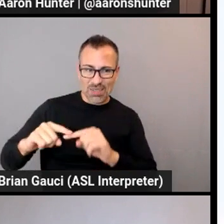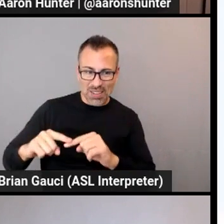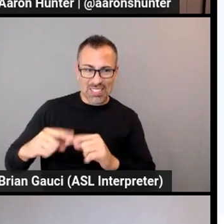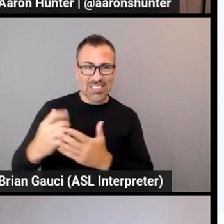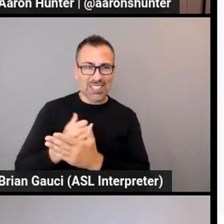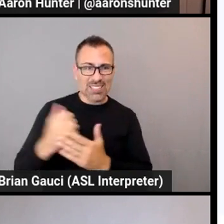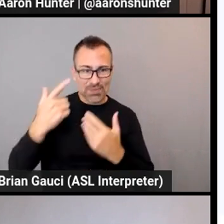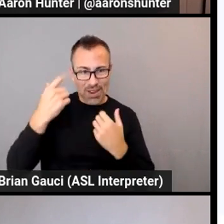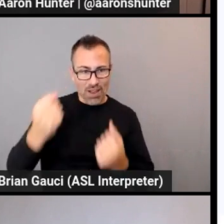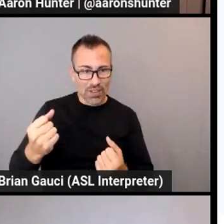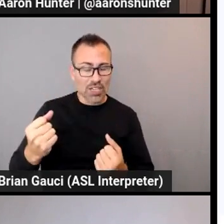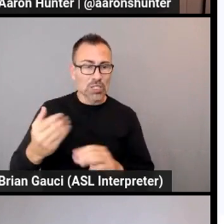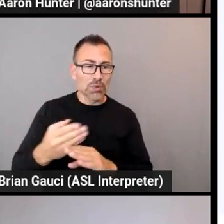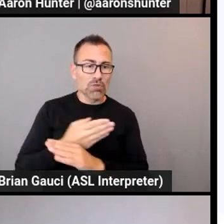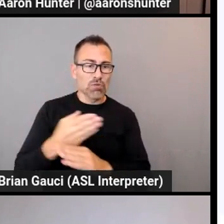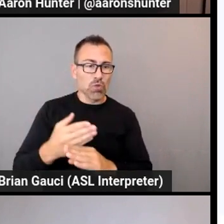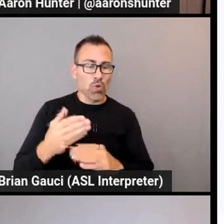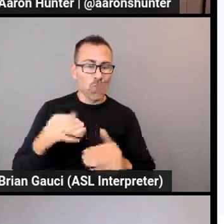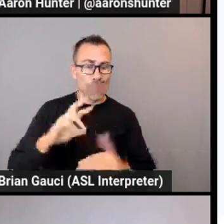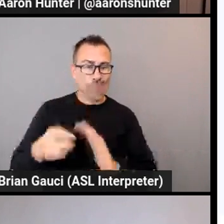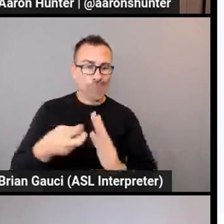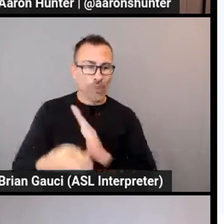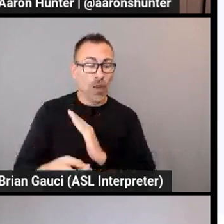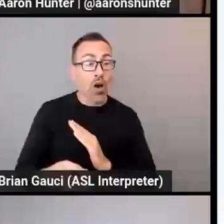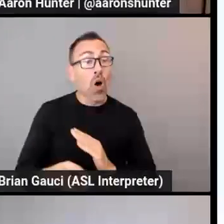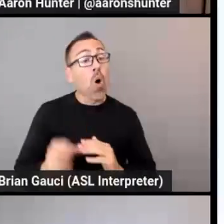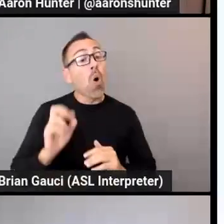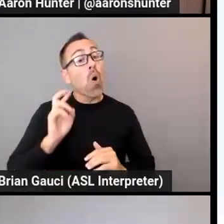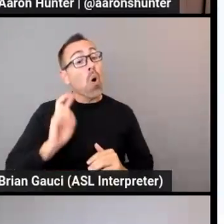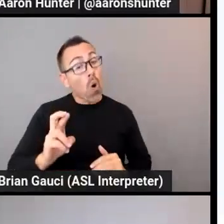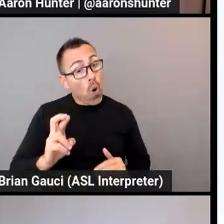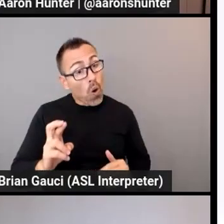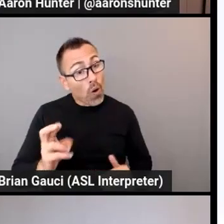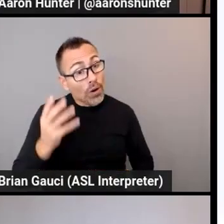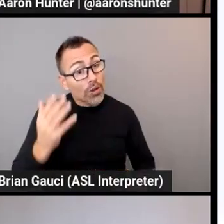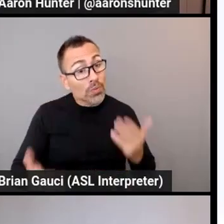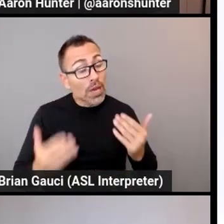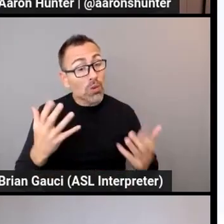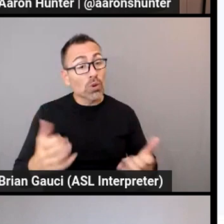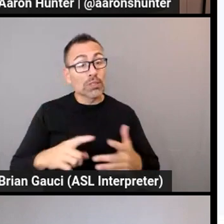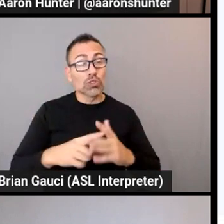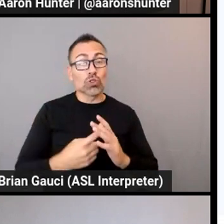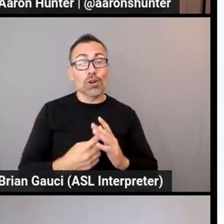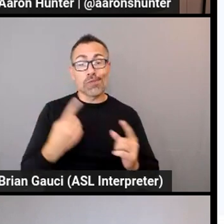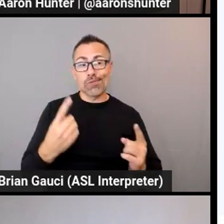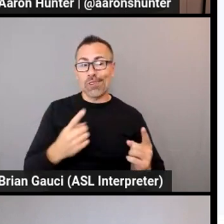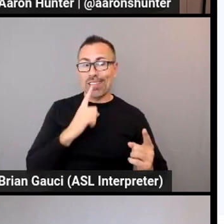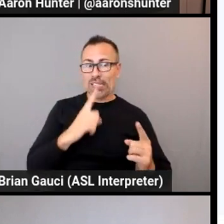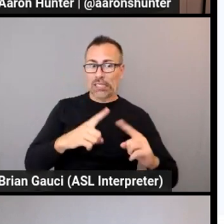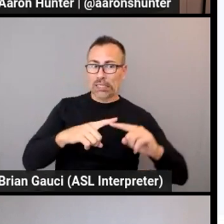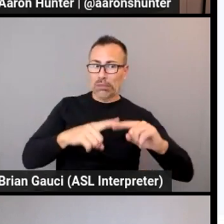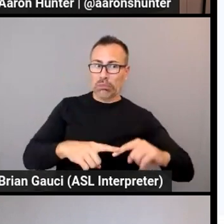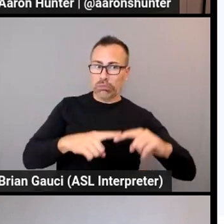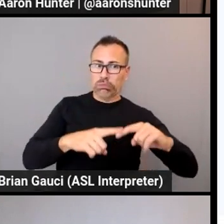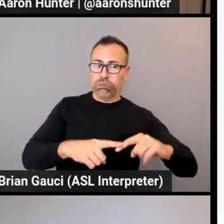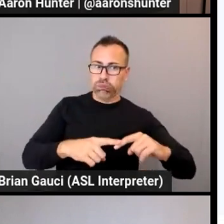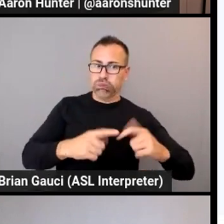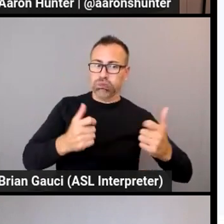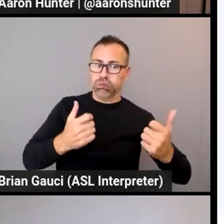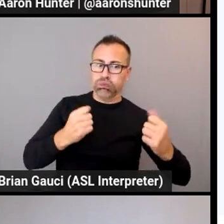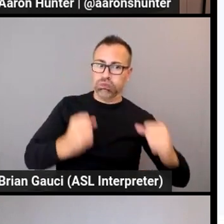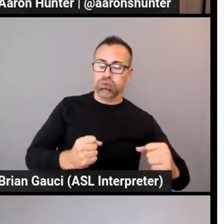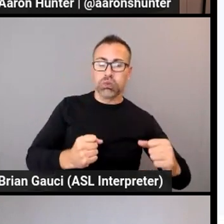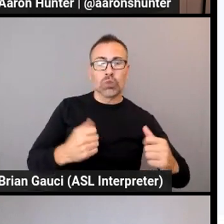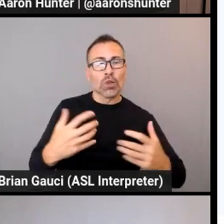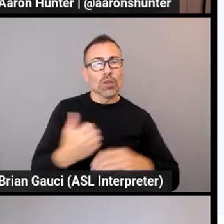flywheel going. Yes. Alternatively, you might want to start with a project that's heavily dependent on, so you get the most bang for your buck